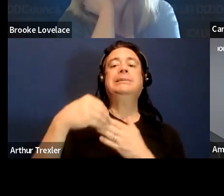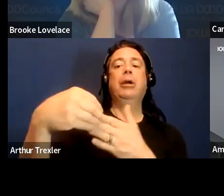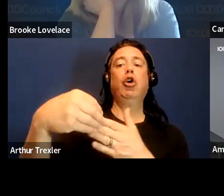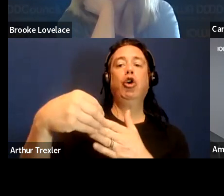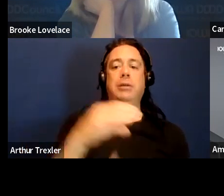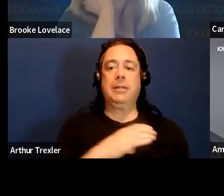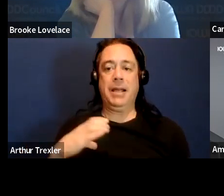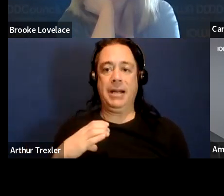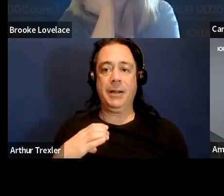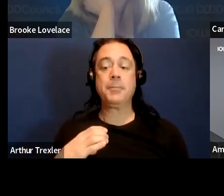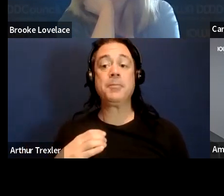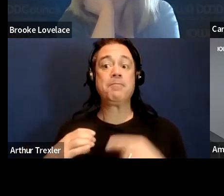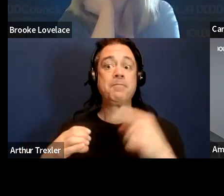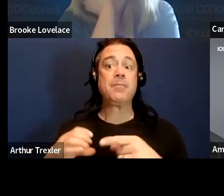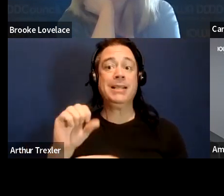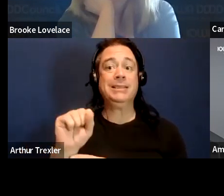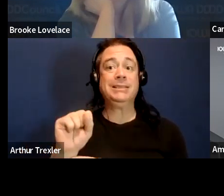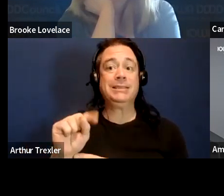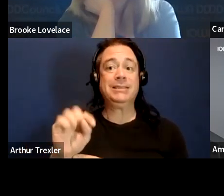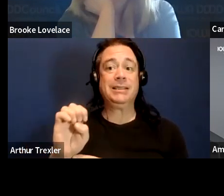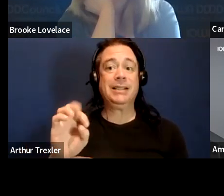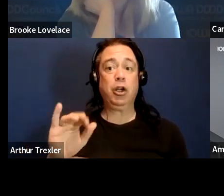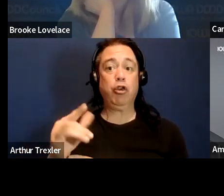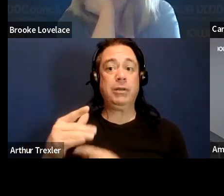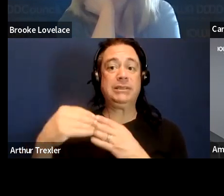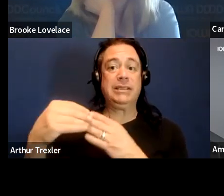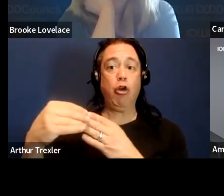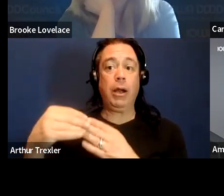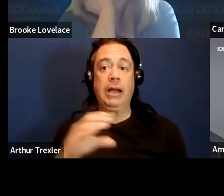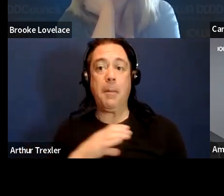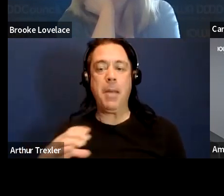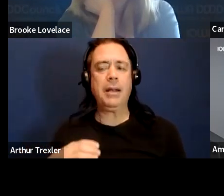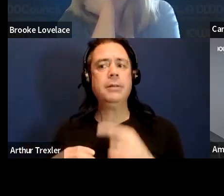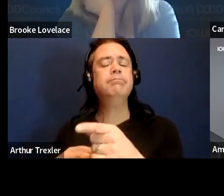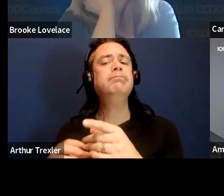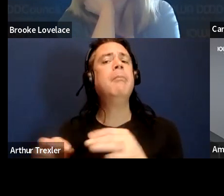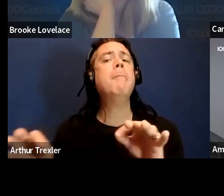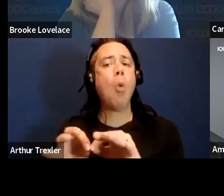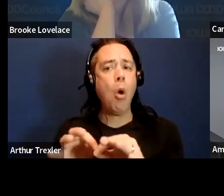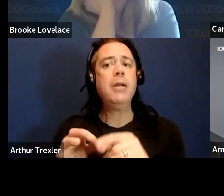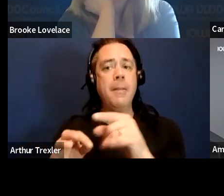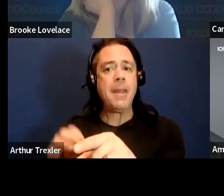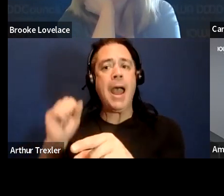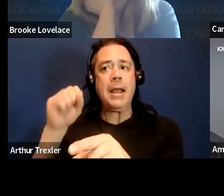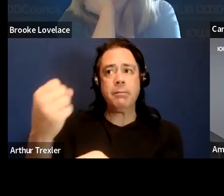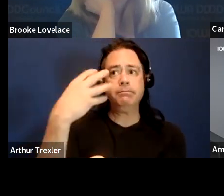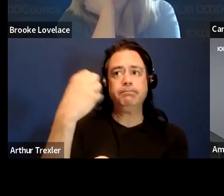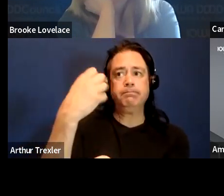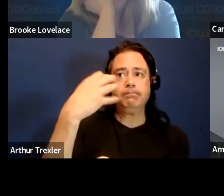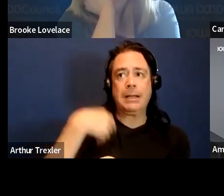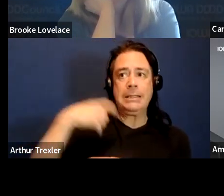And we know steering committees are really important to provide input about activities and proposed